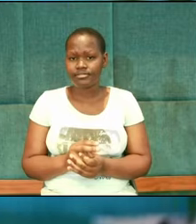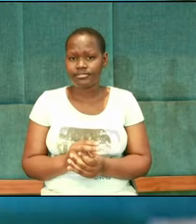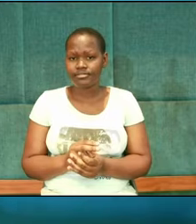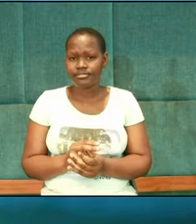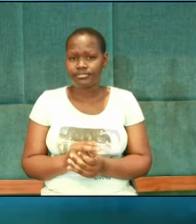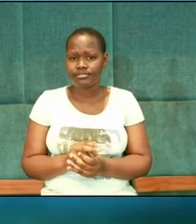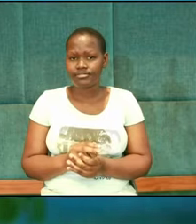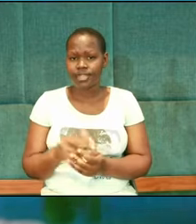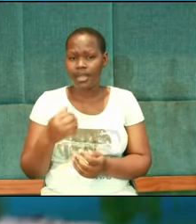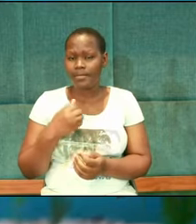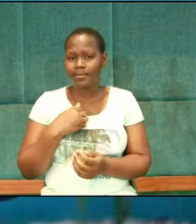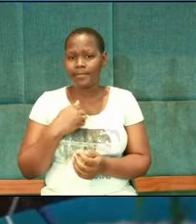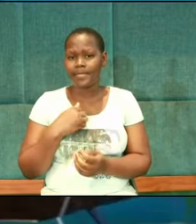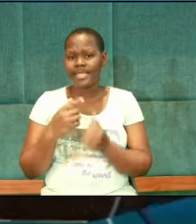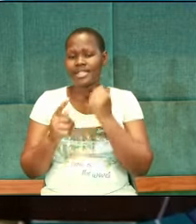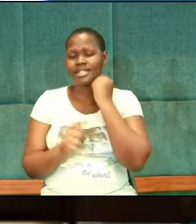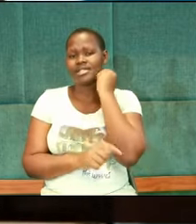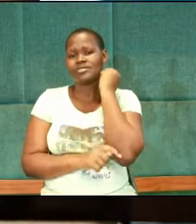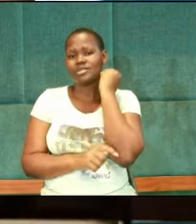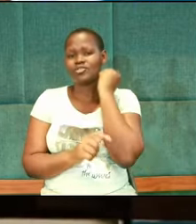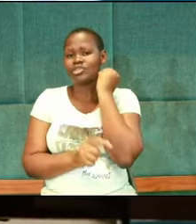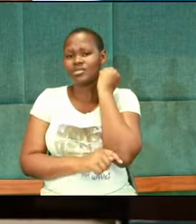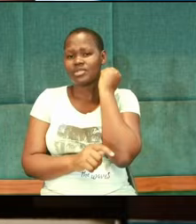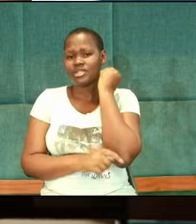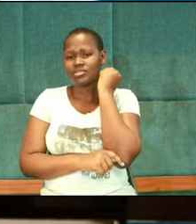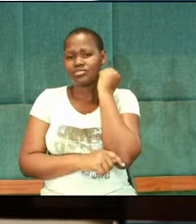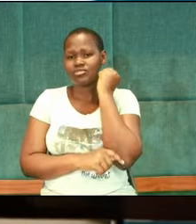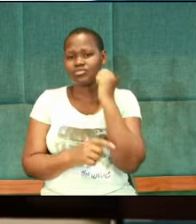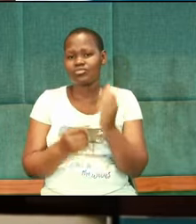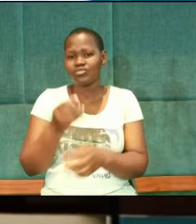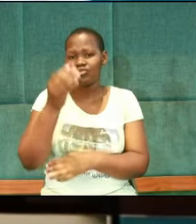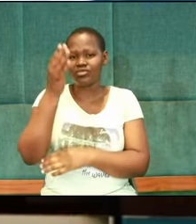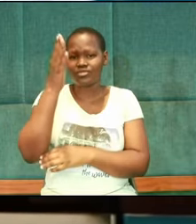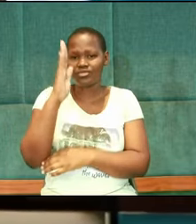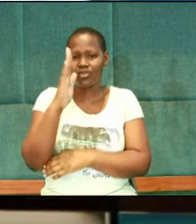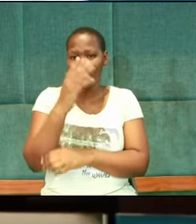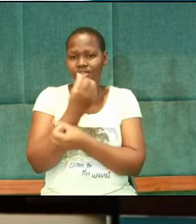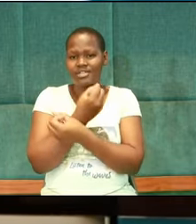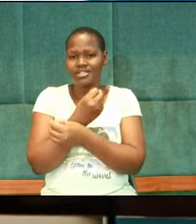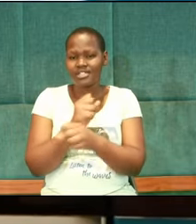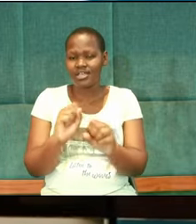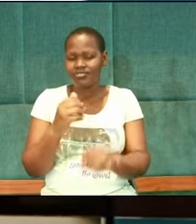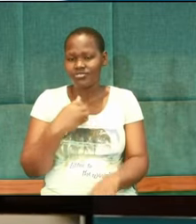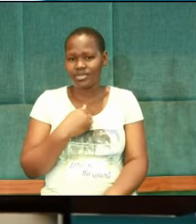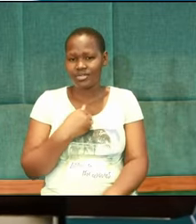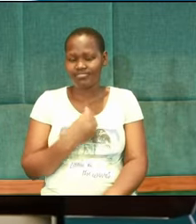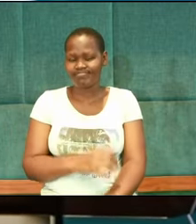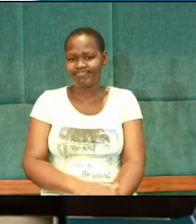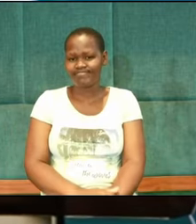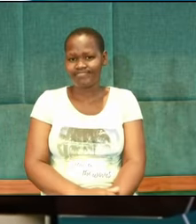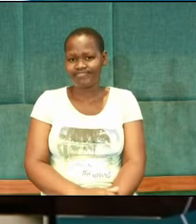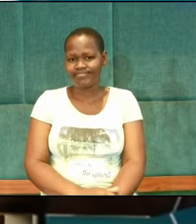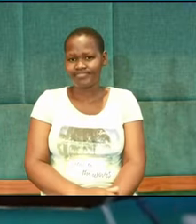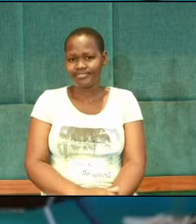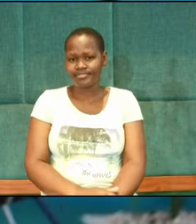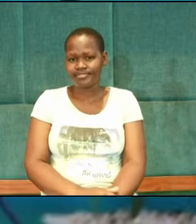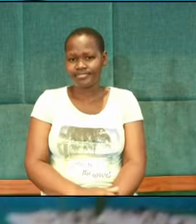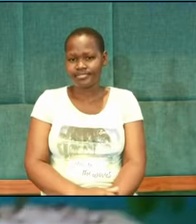I'm tempted. The temptation is coming. God, save me. Save me this night. Amen.